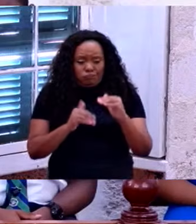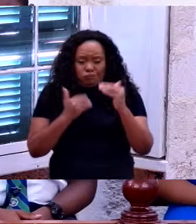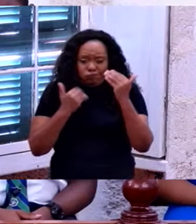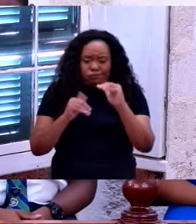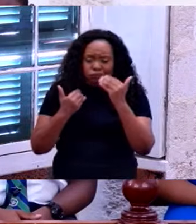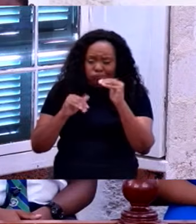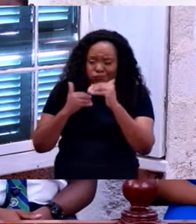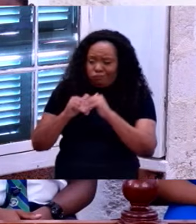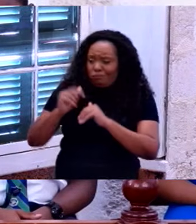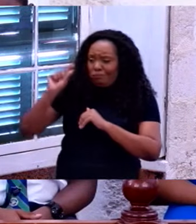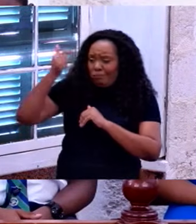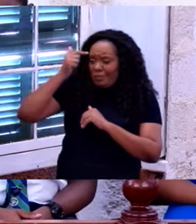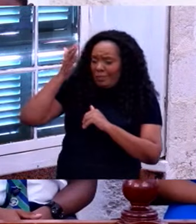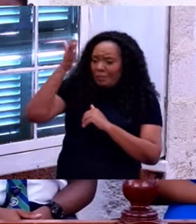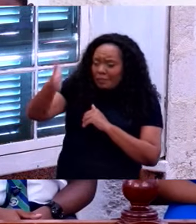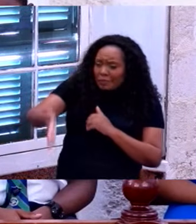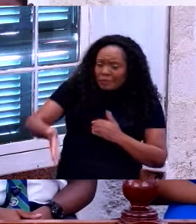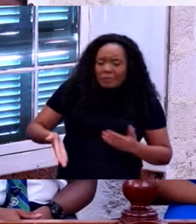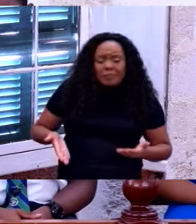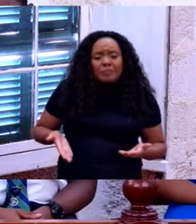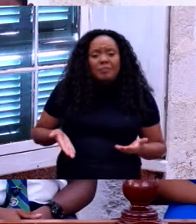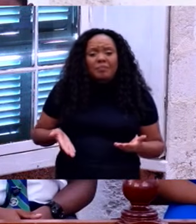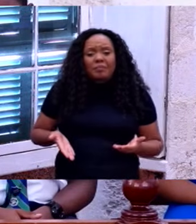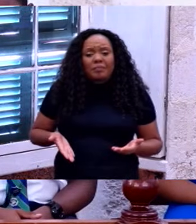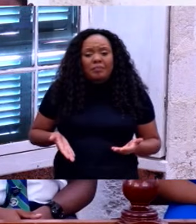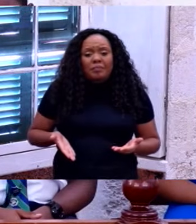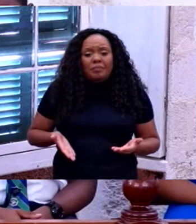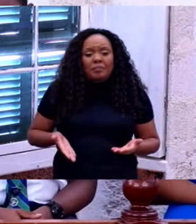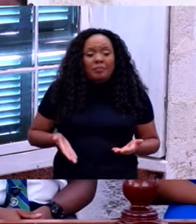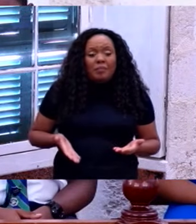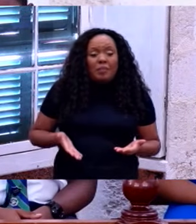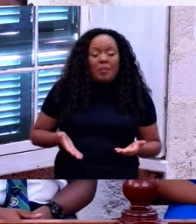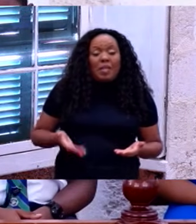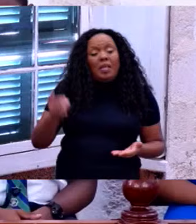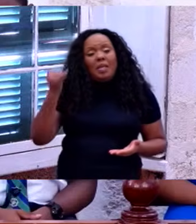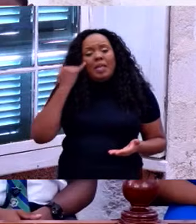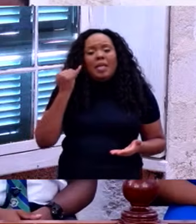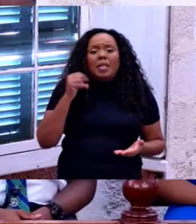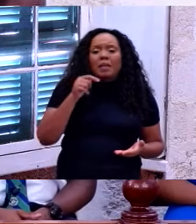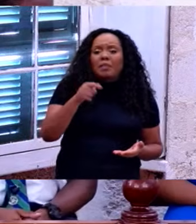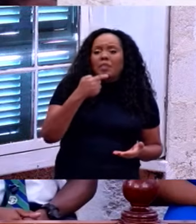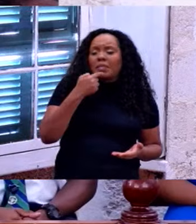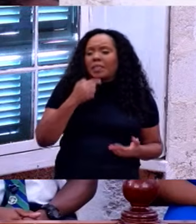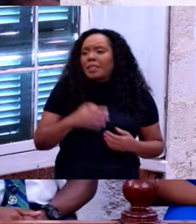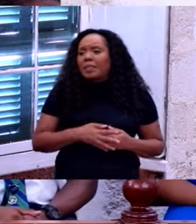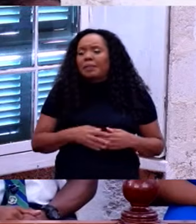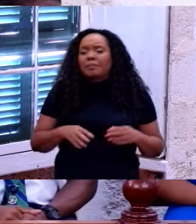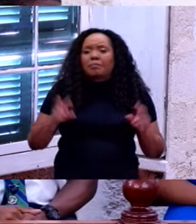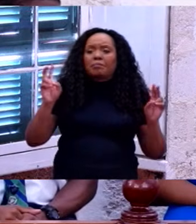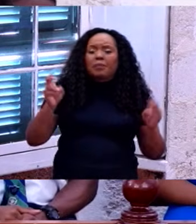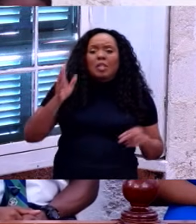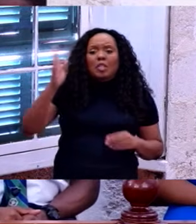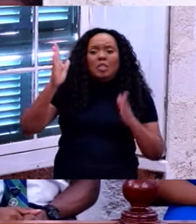saying that the person who is to be Speaker shall not be an MP.